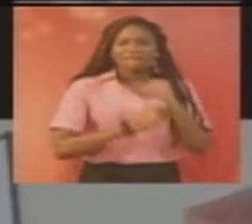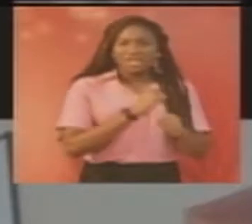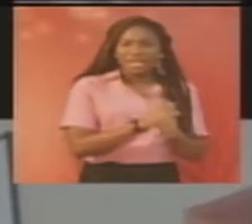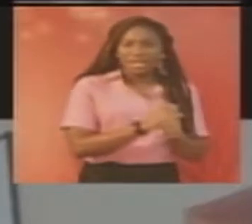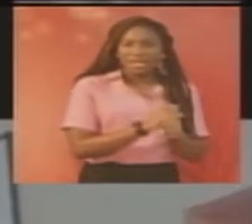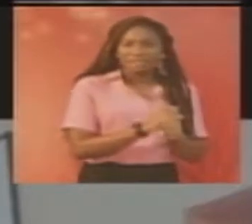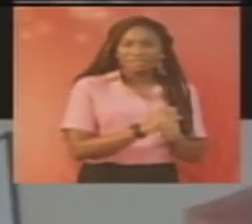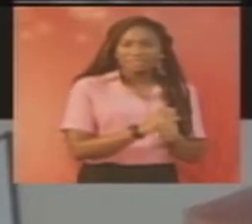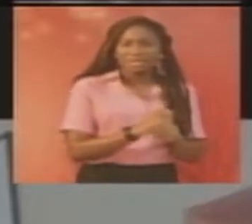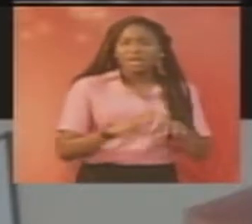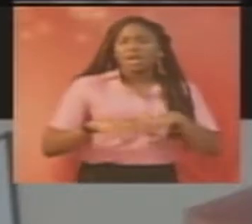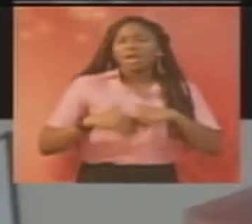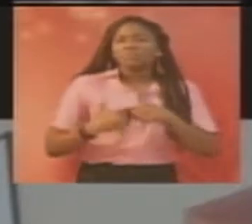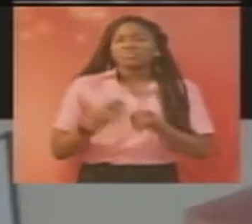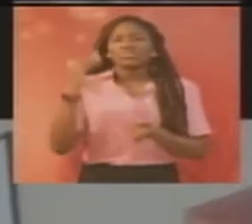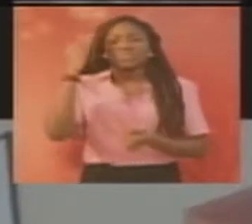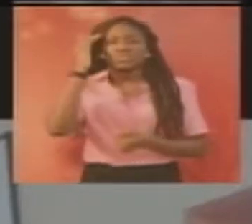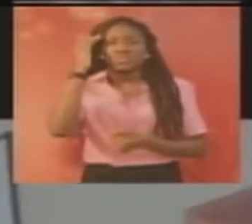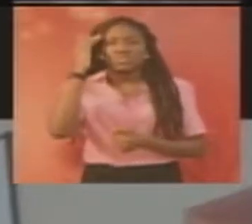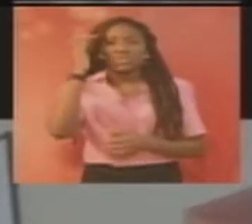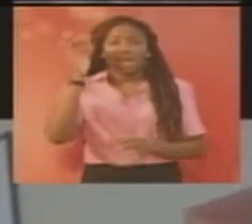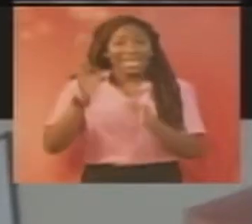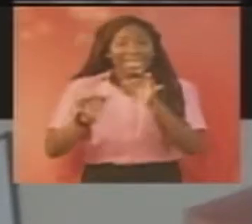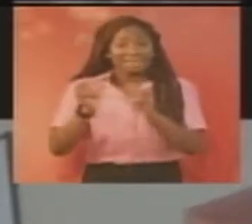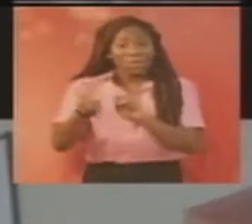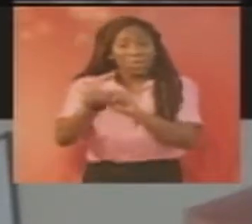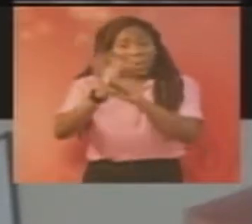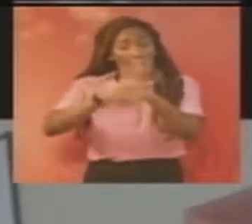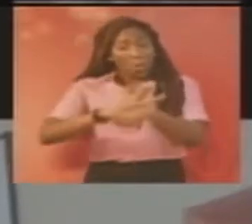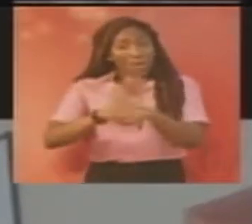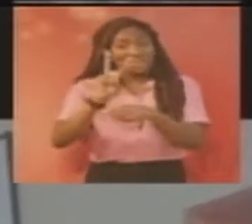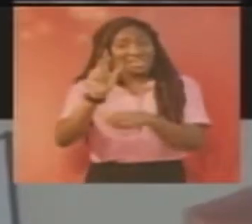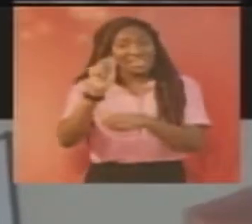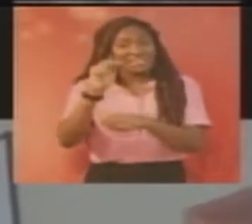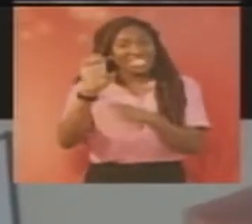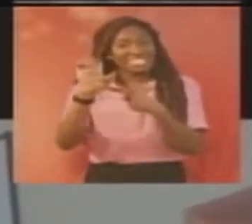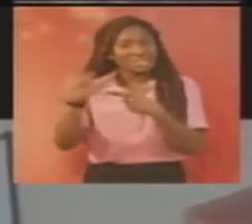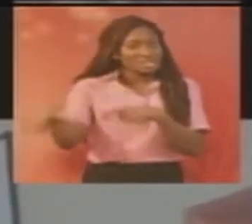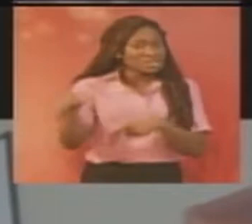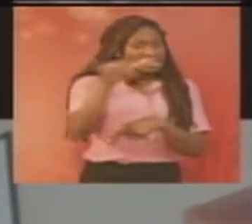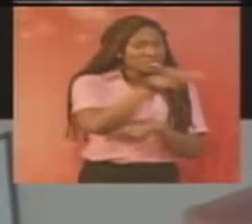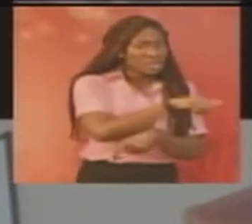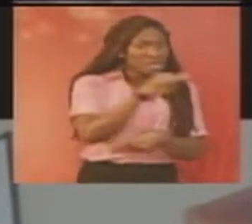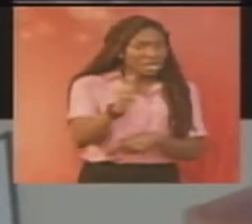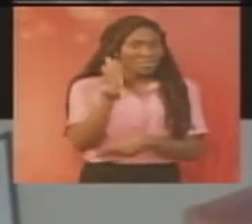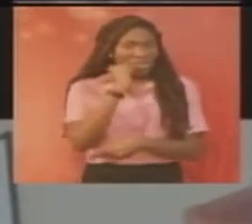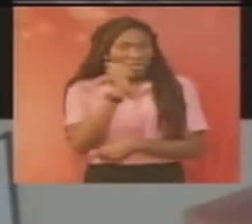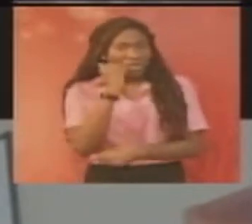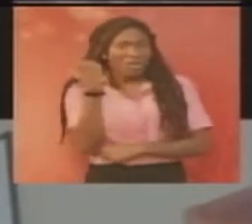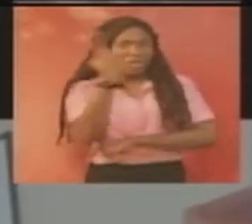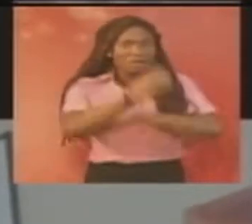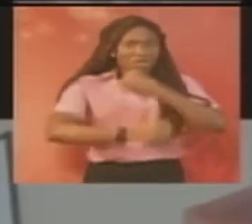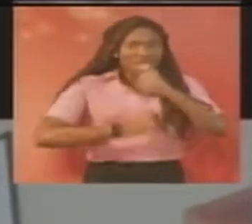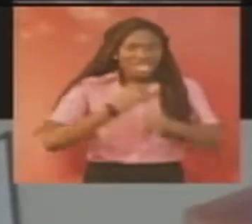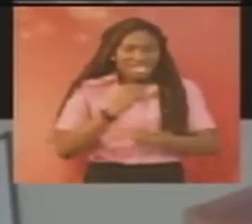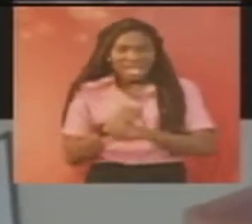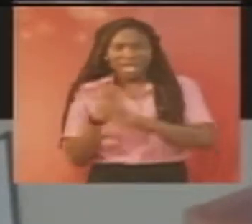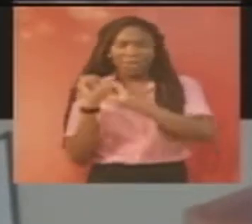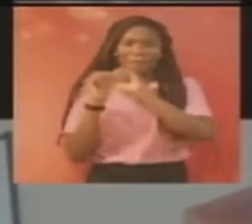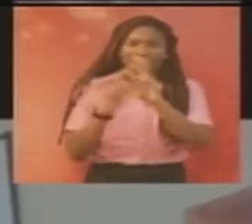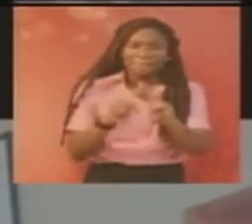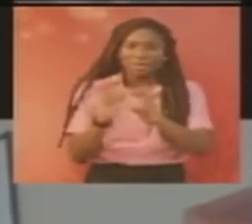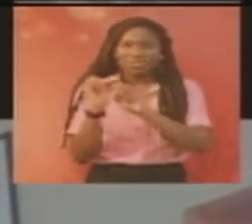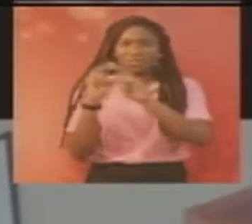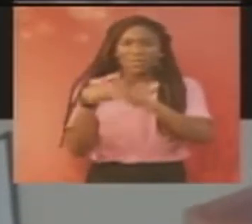or when will we know if the COVID vaccine would be similar in that we would have to come back every year and get